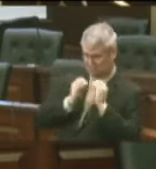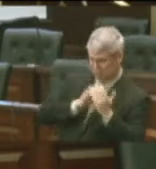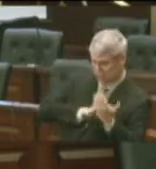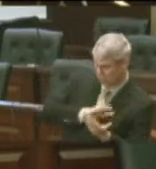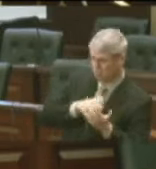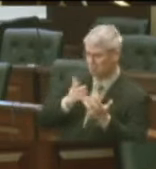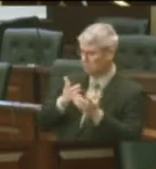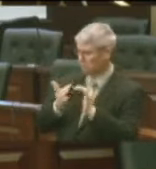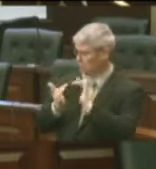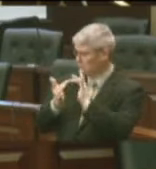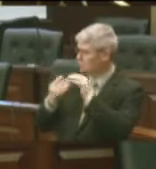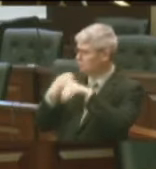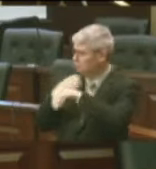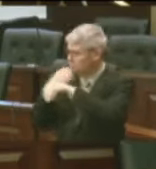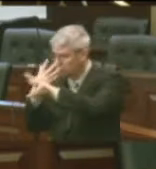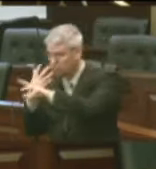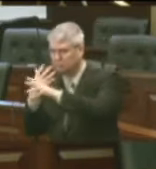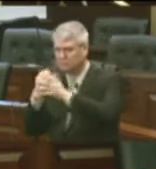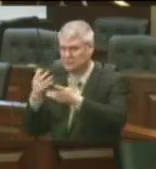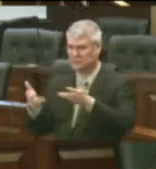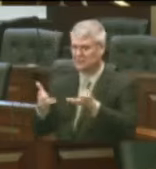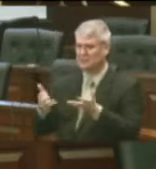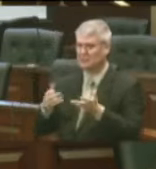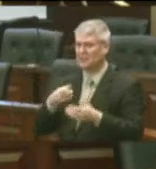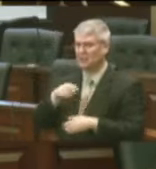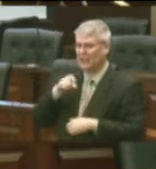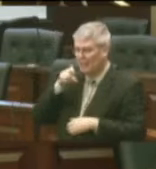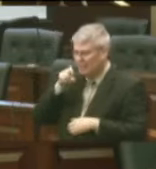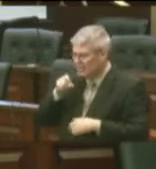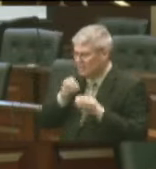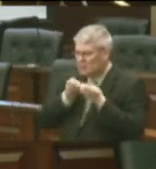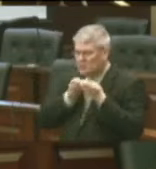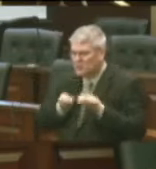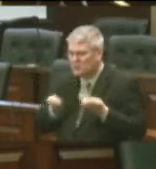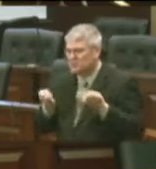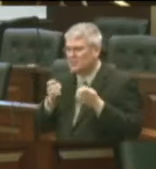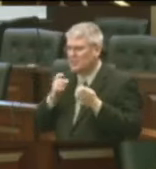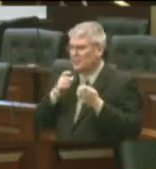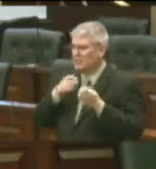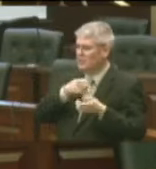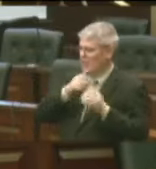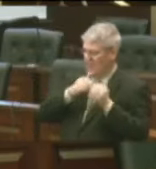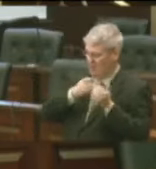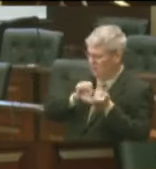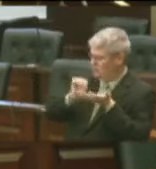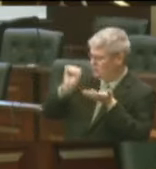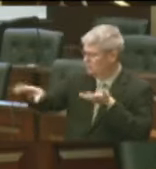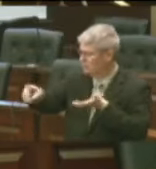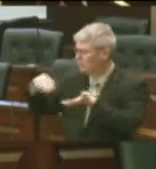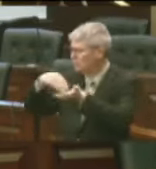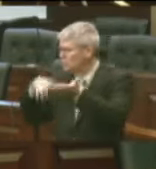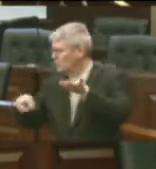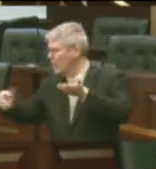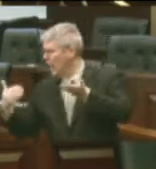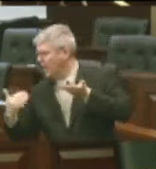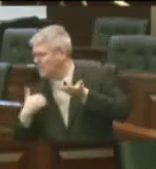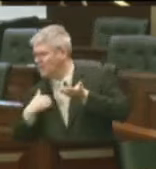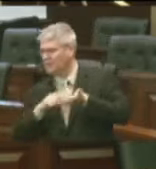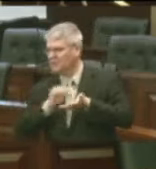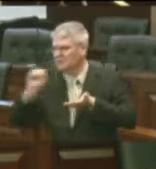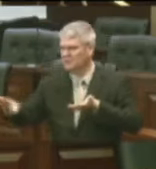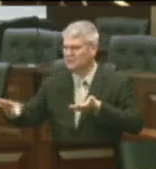and have material that they need to have delivered to the student. And this will help emphasize the need to have technology